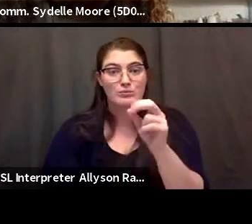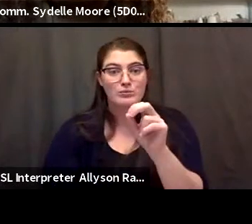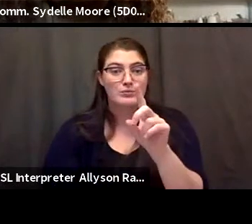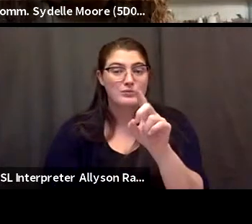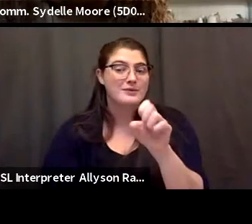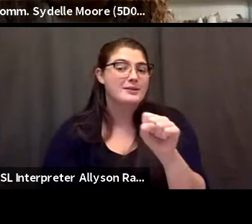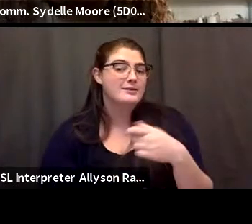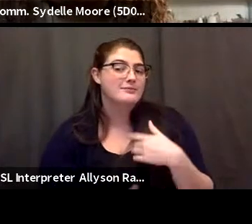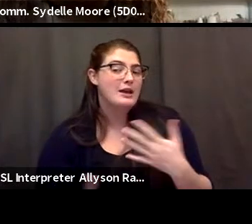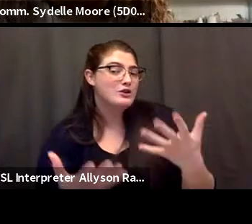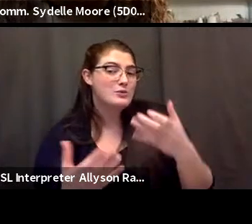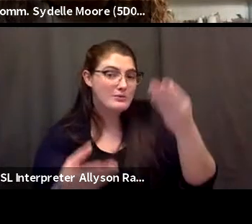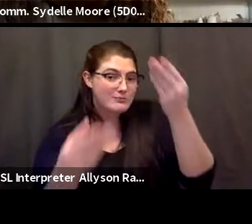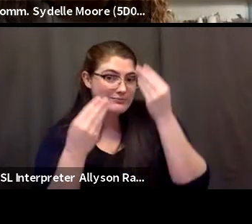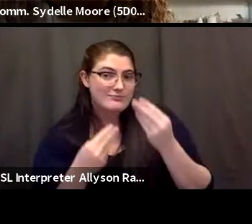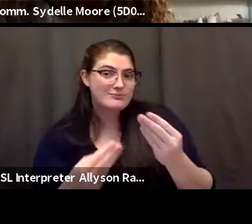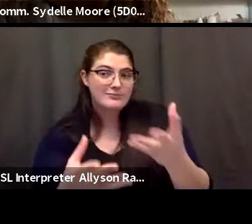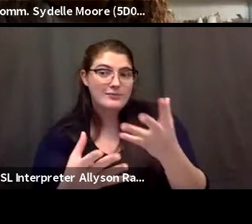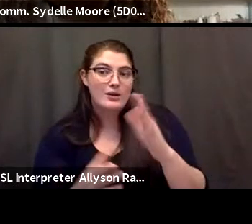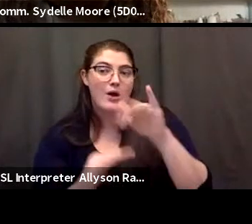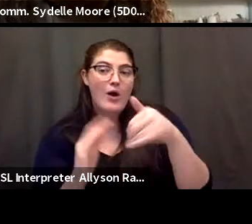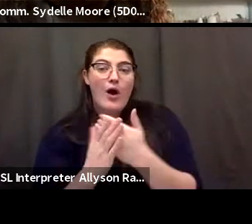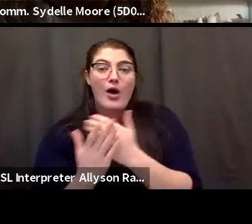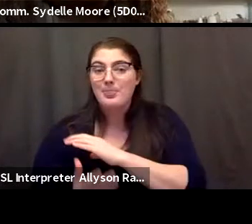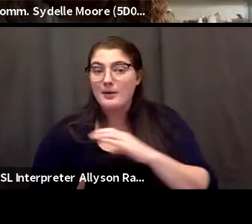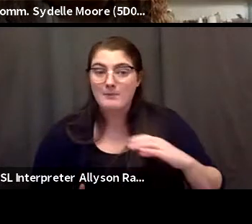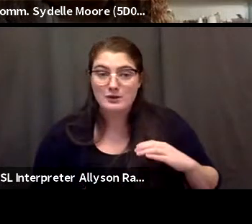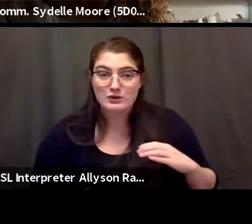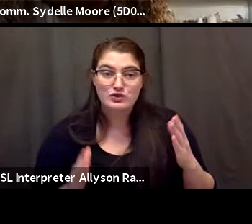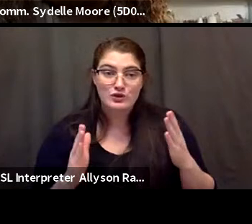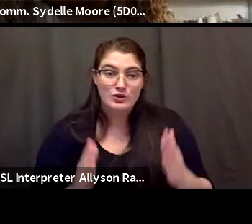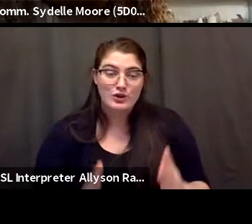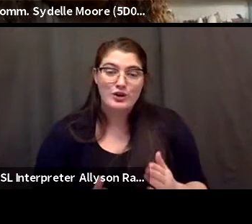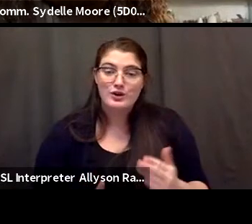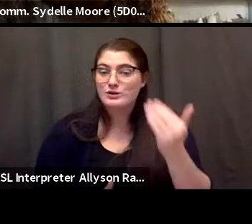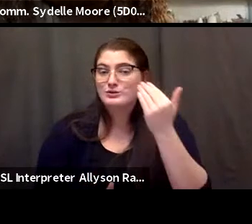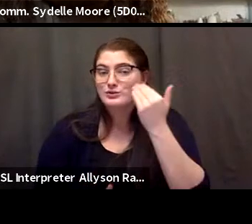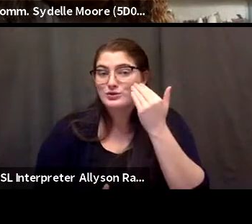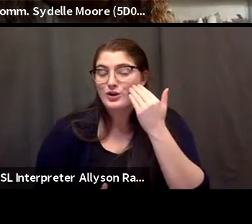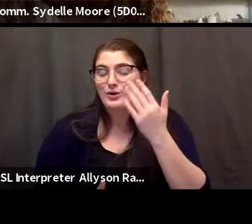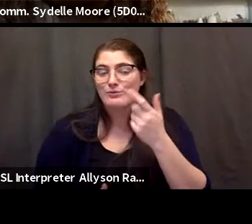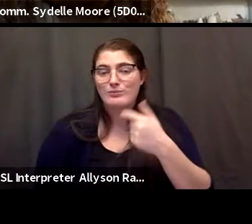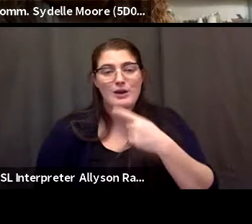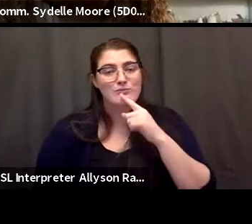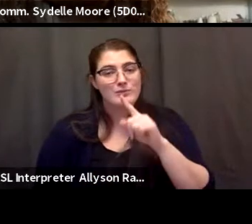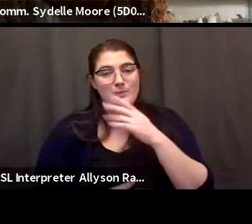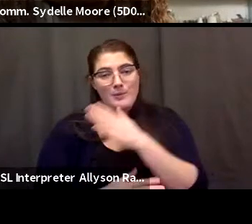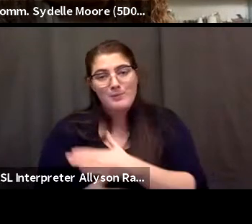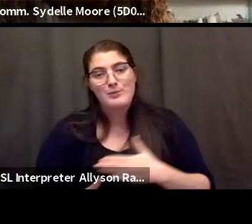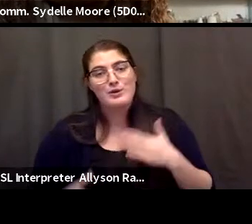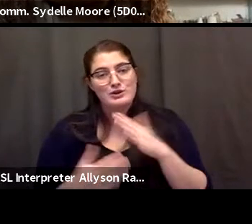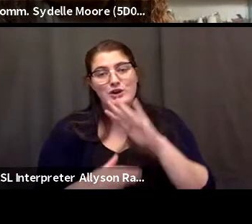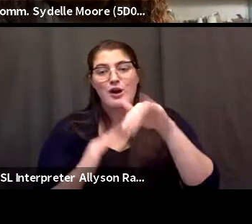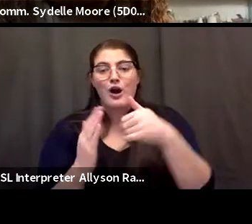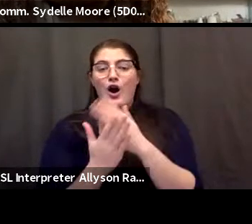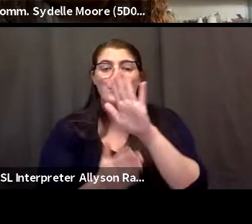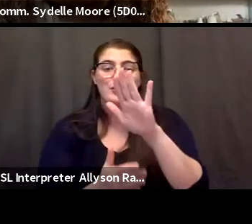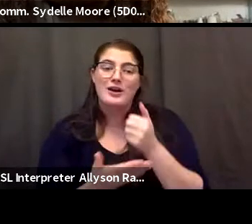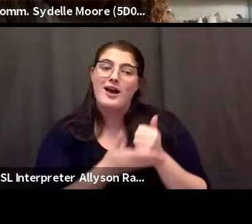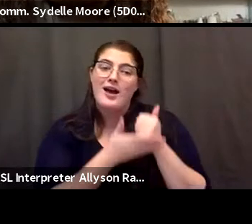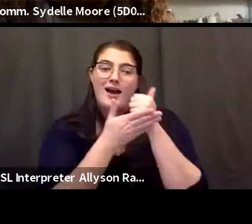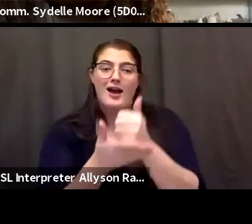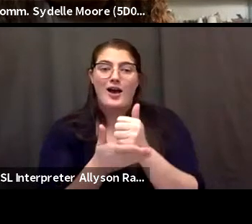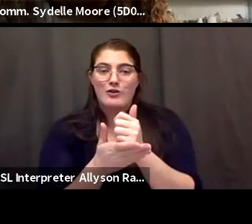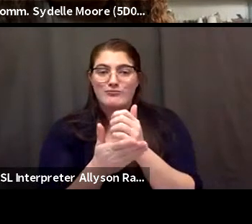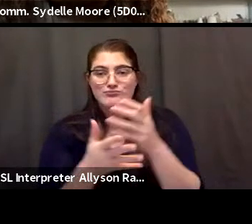to let everyone, all the commissioners, know that I appreciate all your help, your dedication,